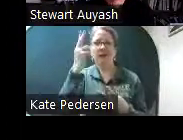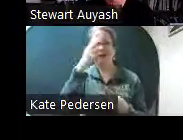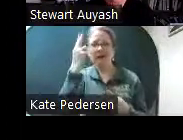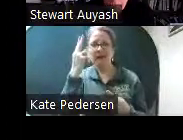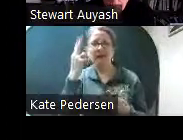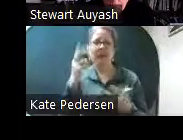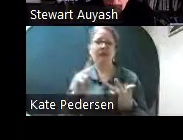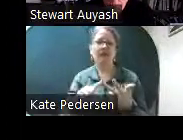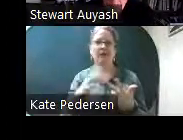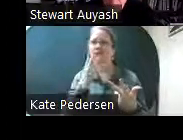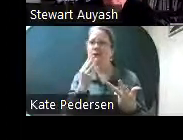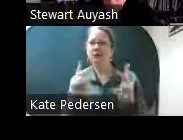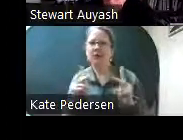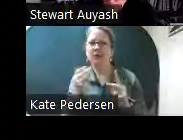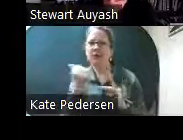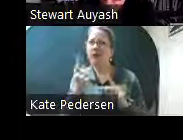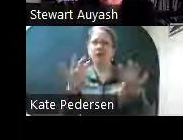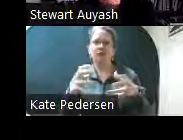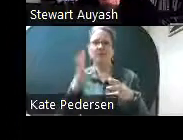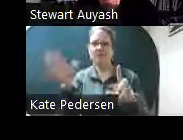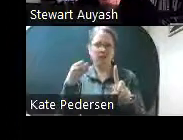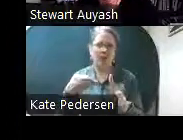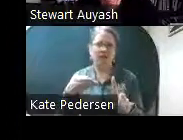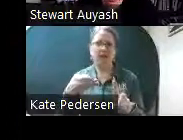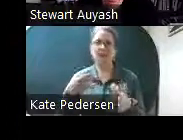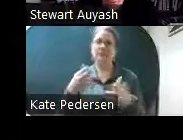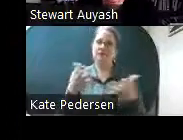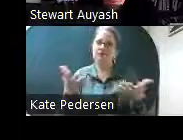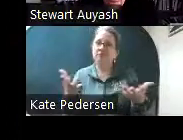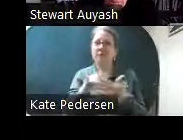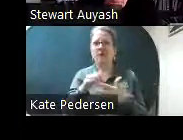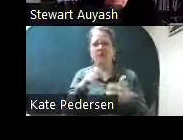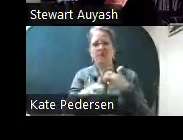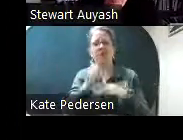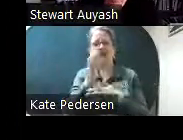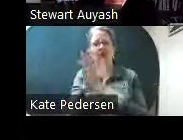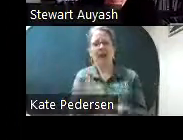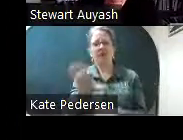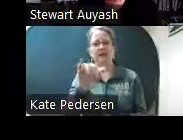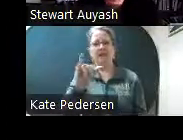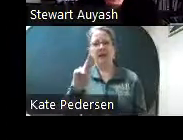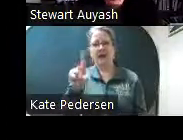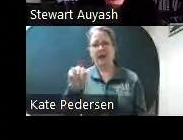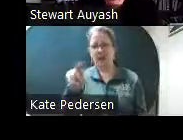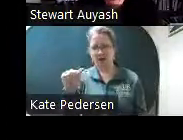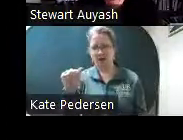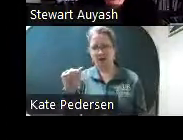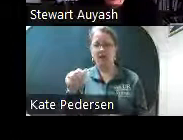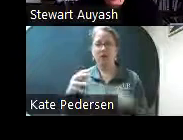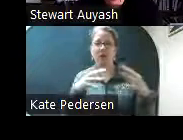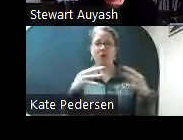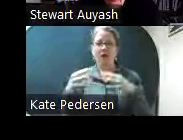else they might have hated. That was particularly an issue in parts of Indiana. So the war on